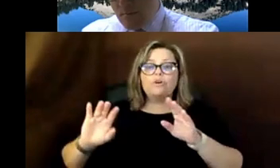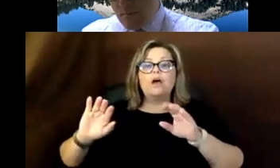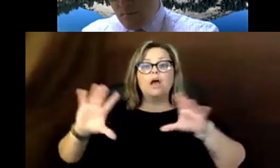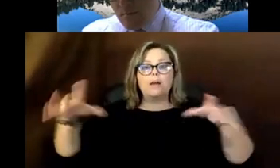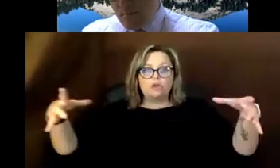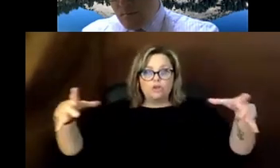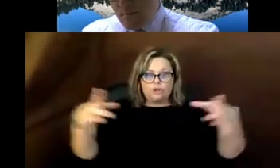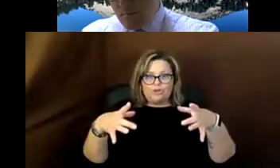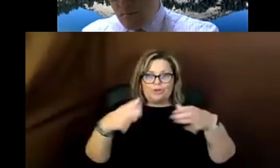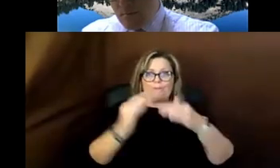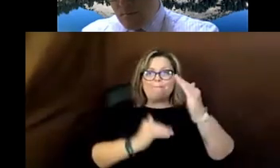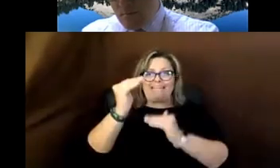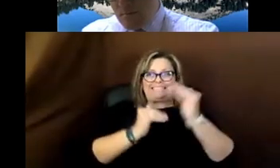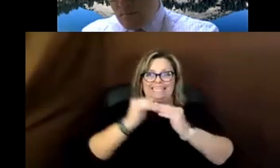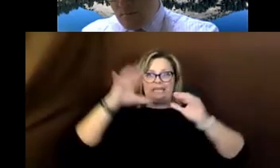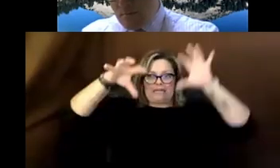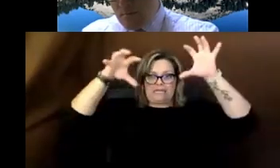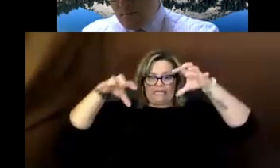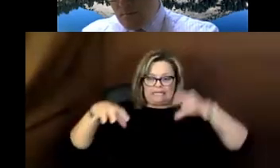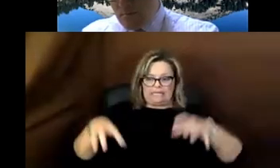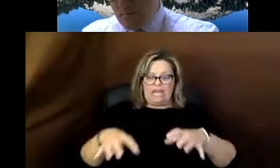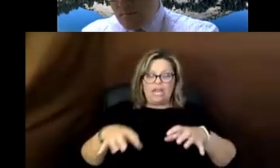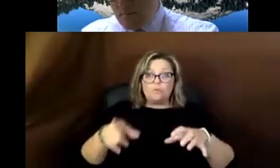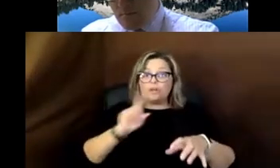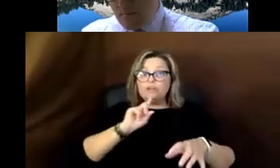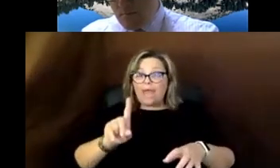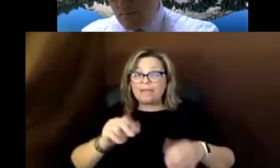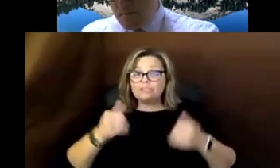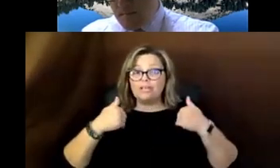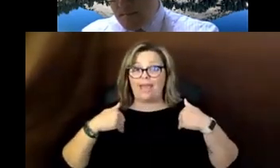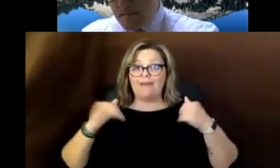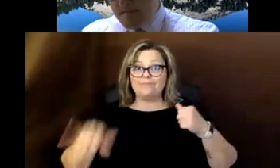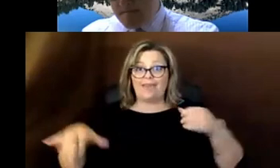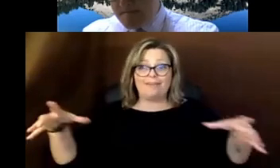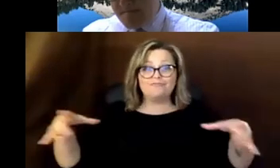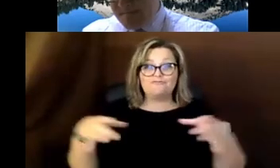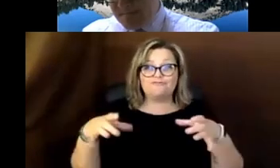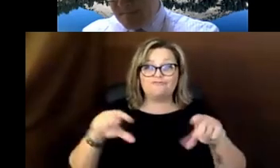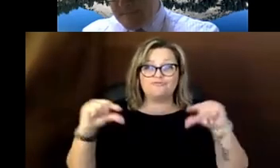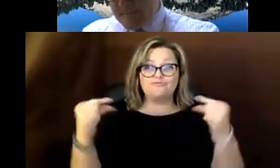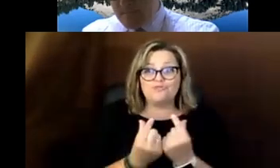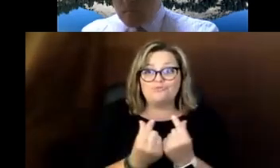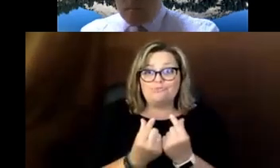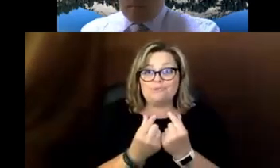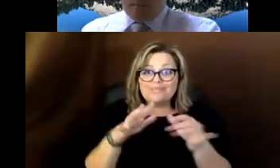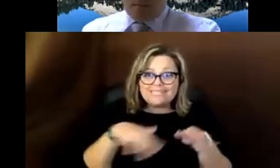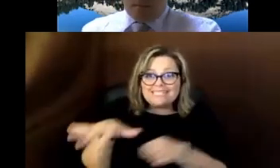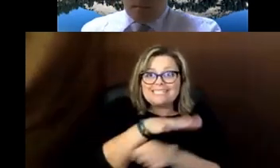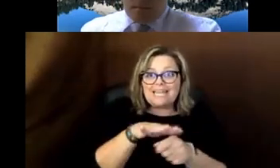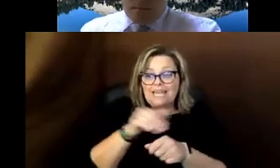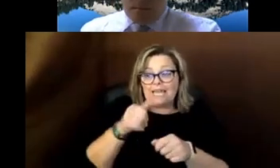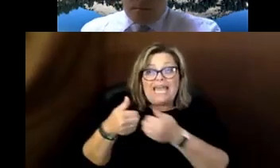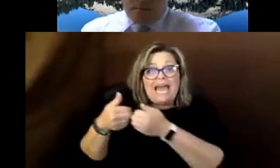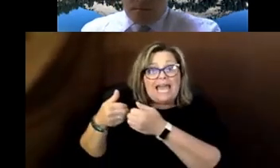complex where you actually are living in a congregate setting. You may have your own apartments, or it is definitely